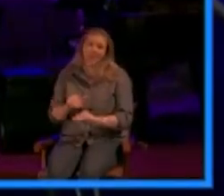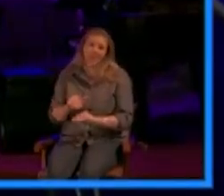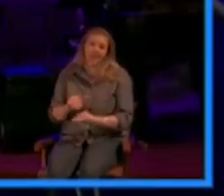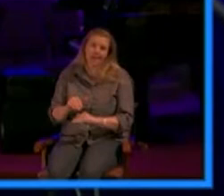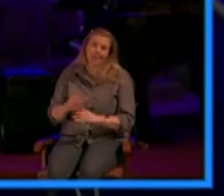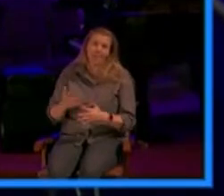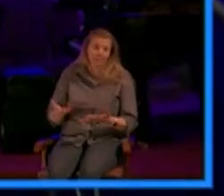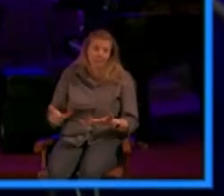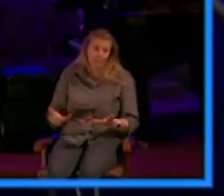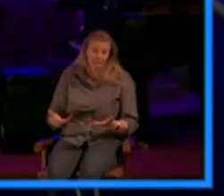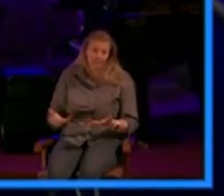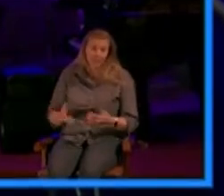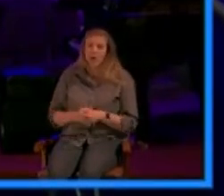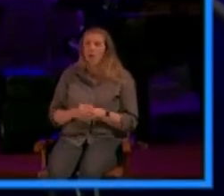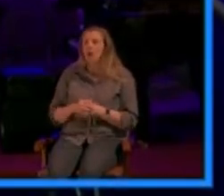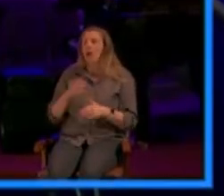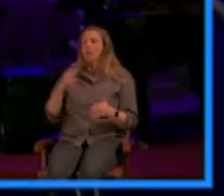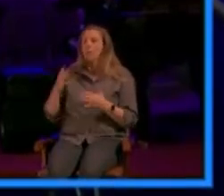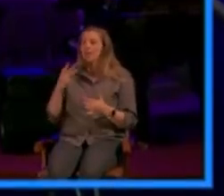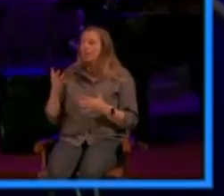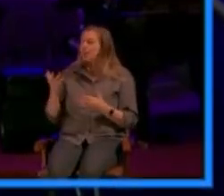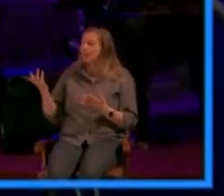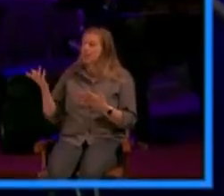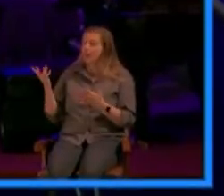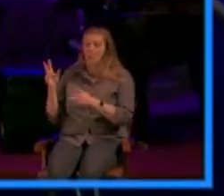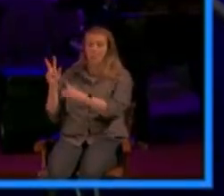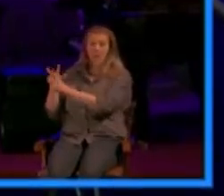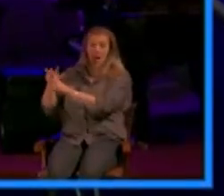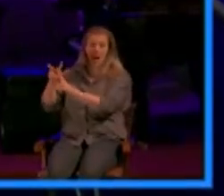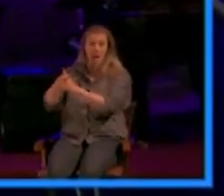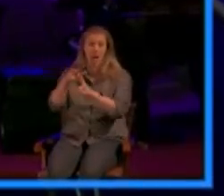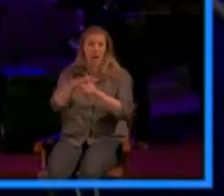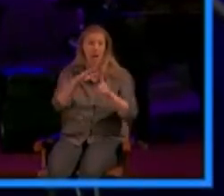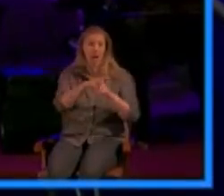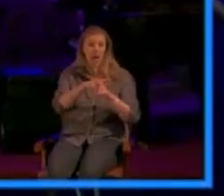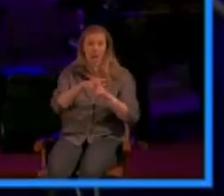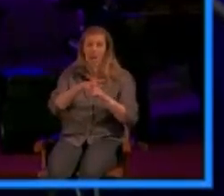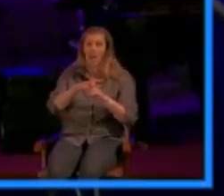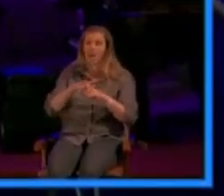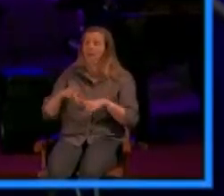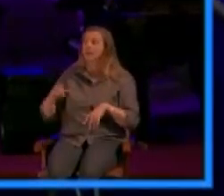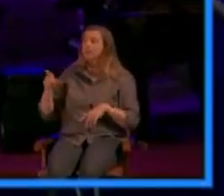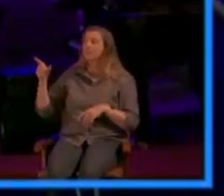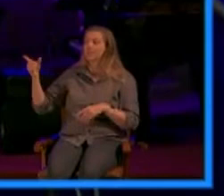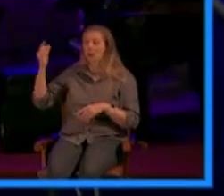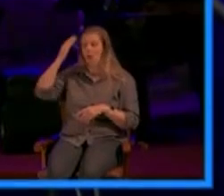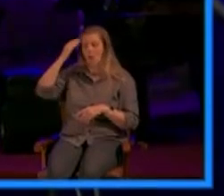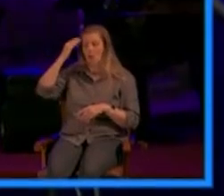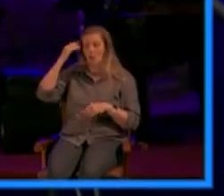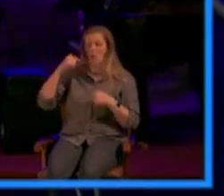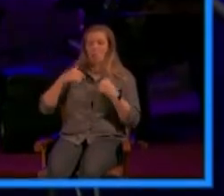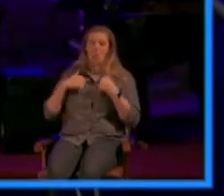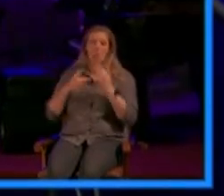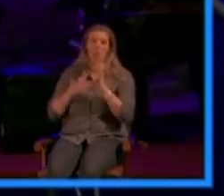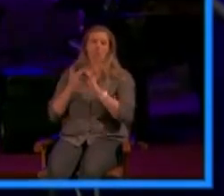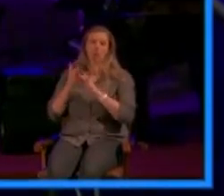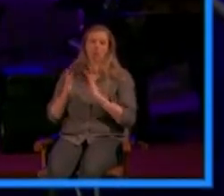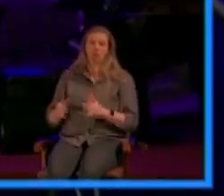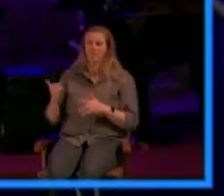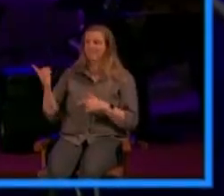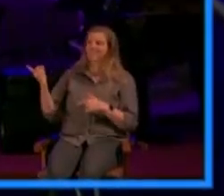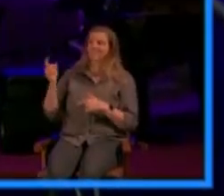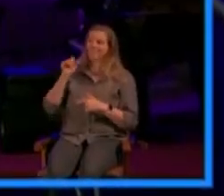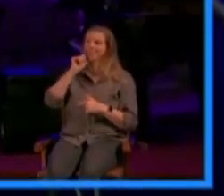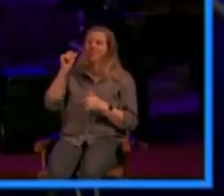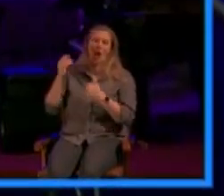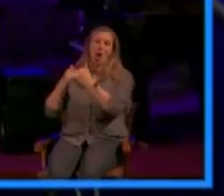that callback interview when you applied for a job, particularly if you've taken a stand on biblical convictions. If you have a